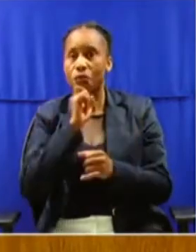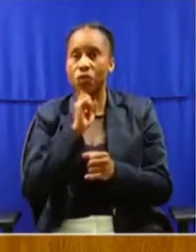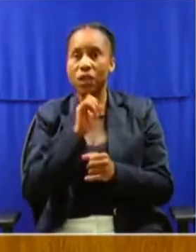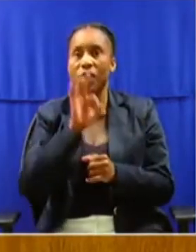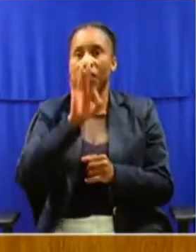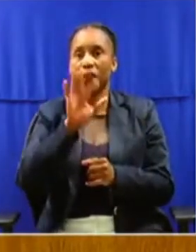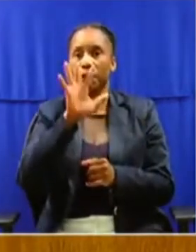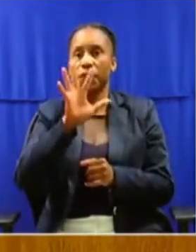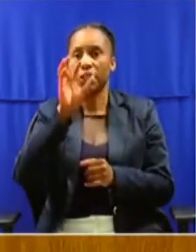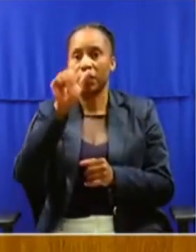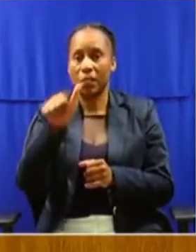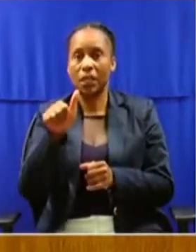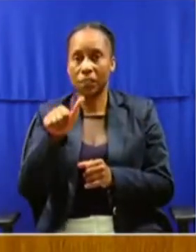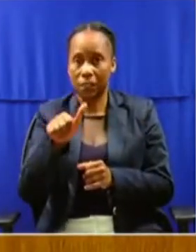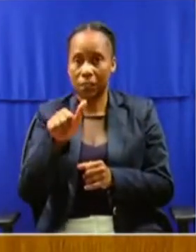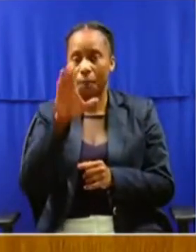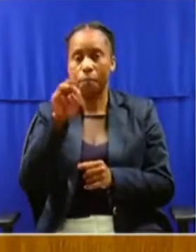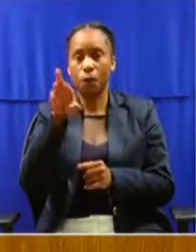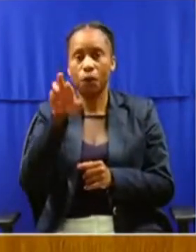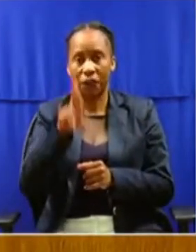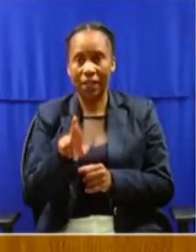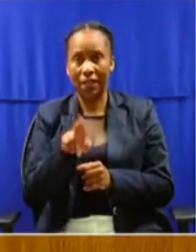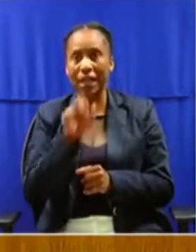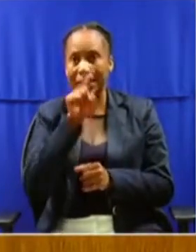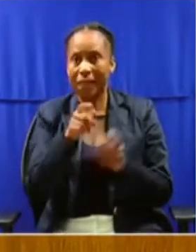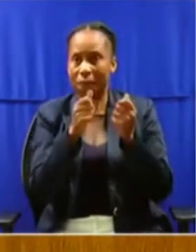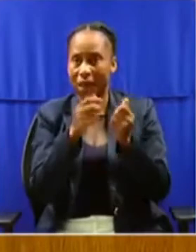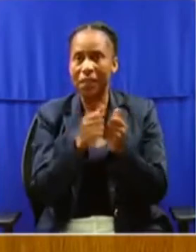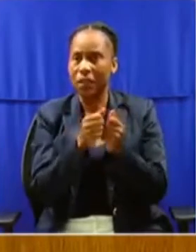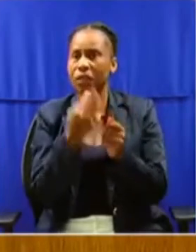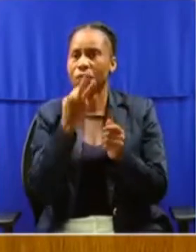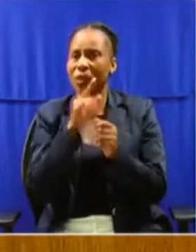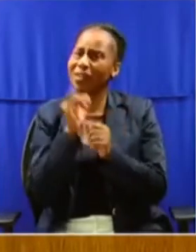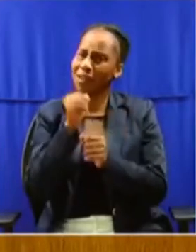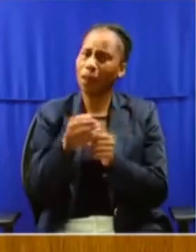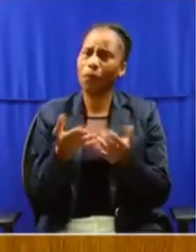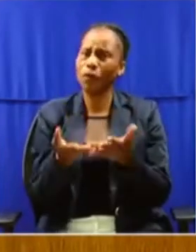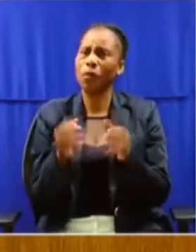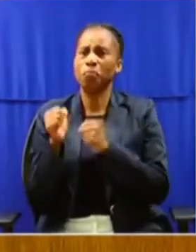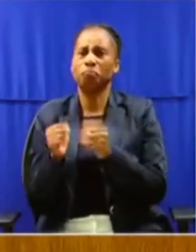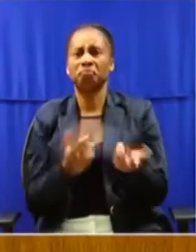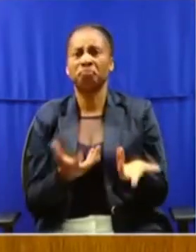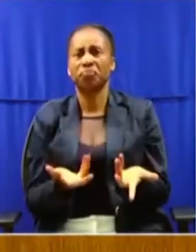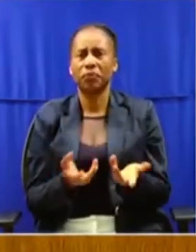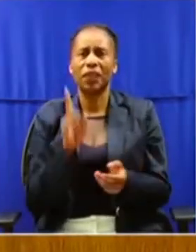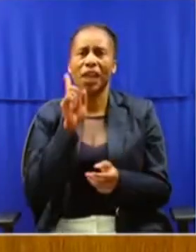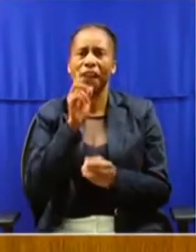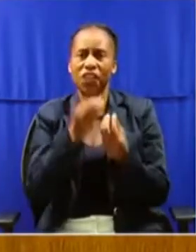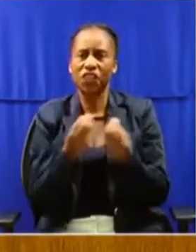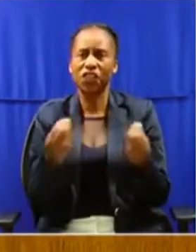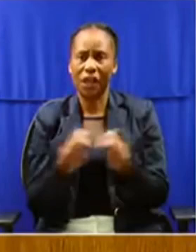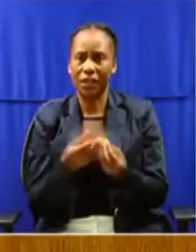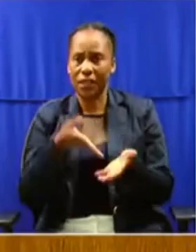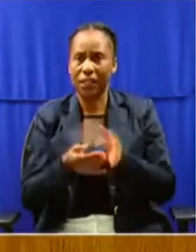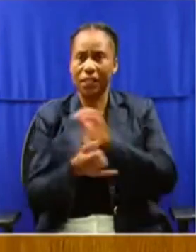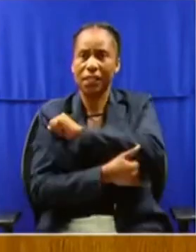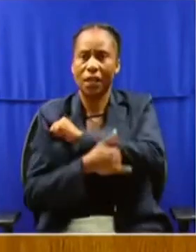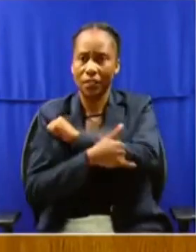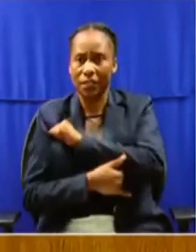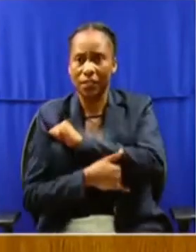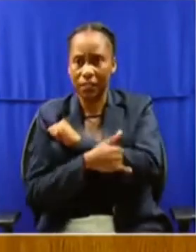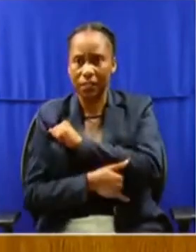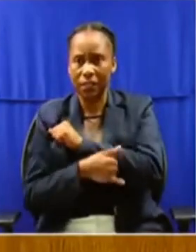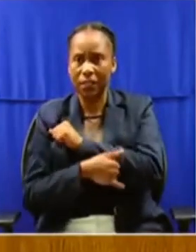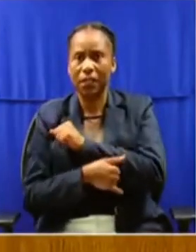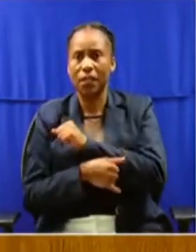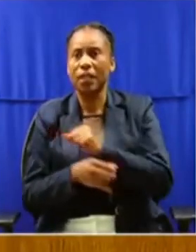infrastructure grant wasn't going to be spent anyway. So to every school child in this country who has a pit latrine and not a toilet, the ANC had